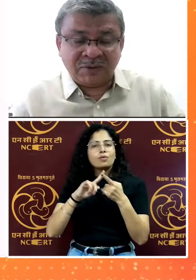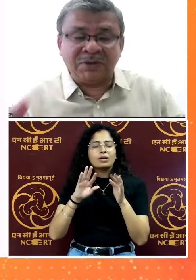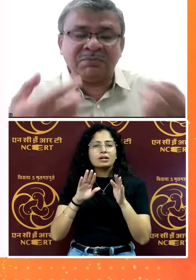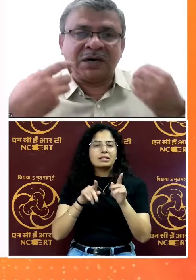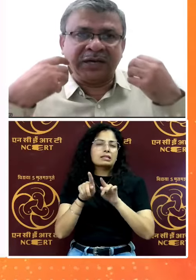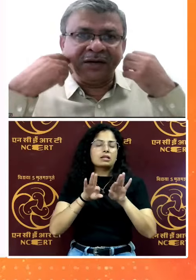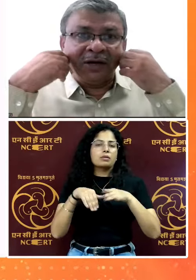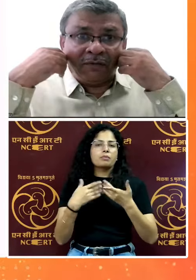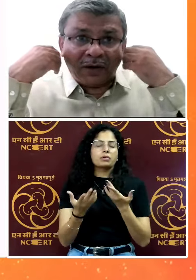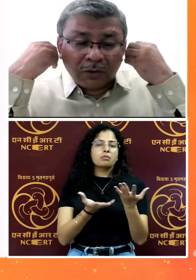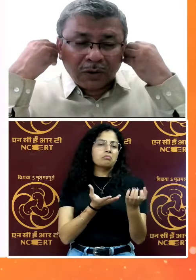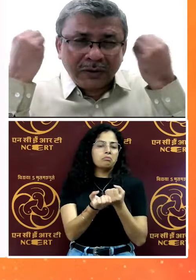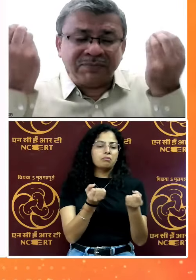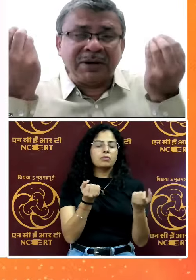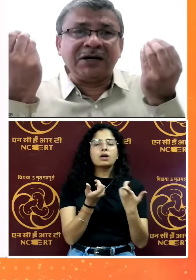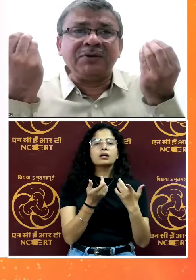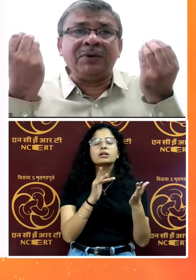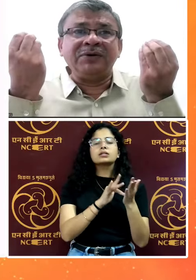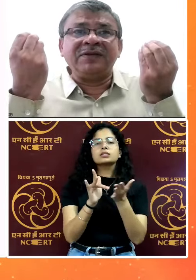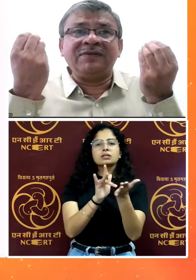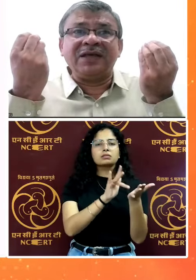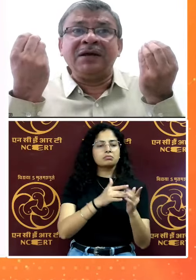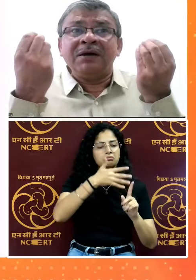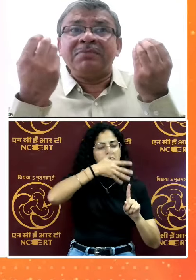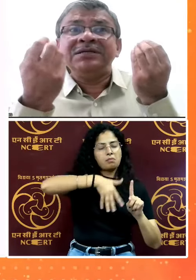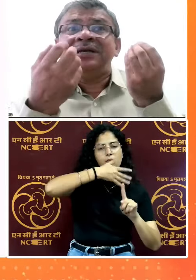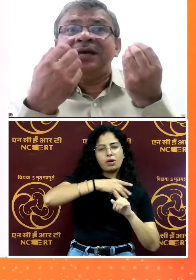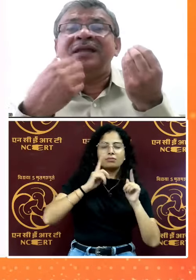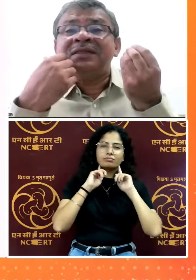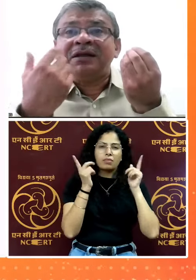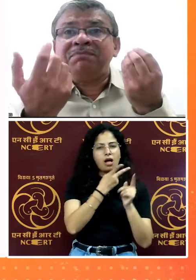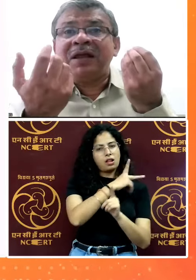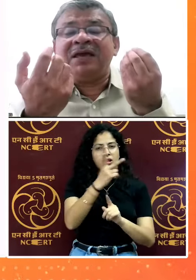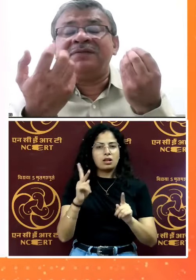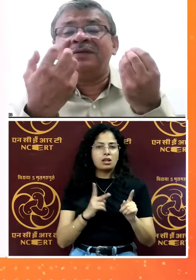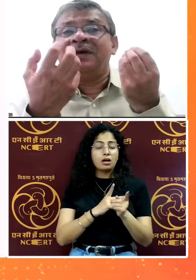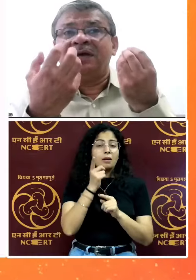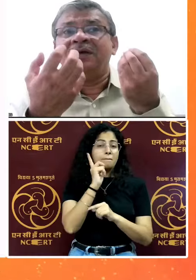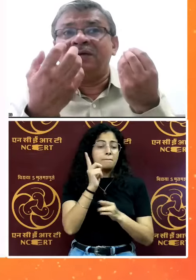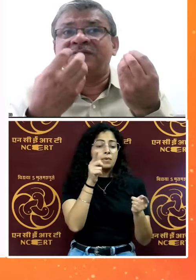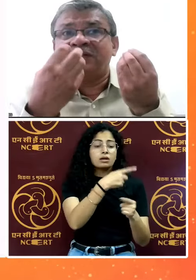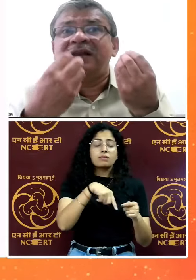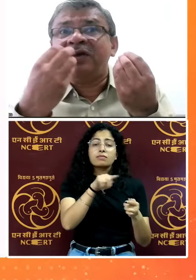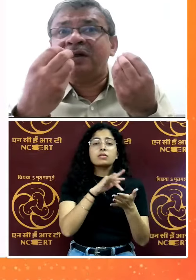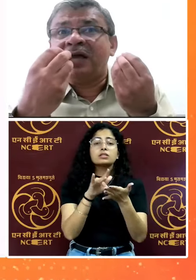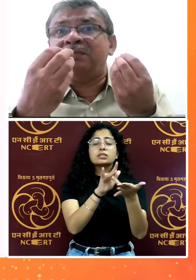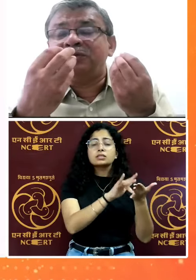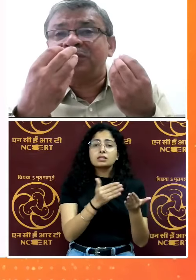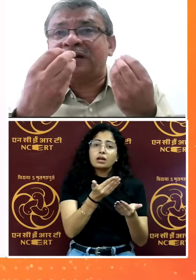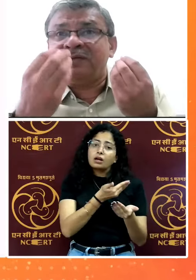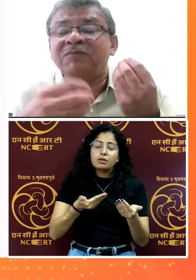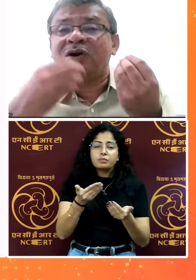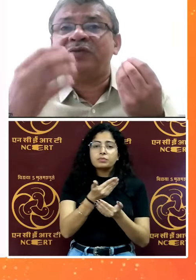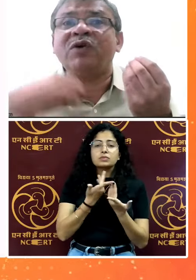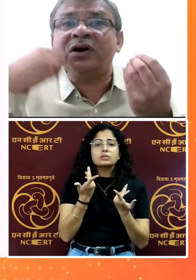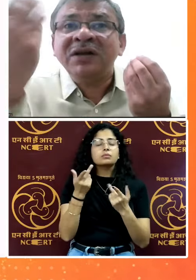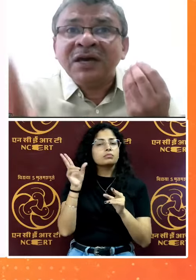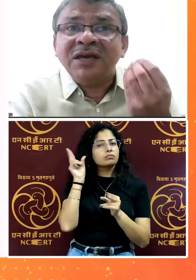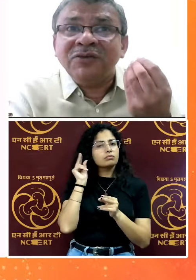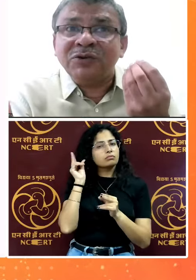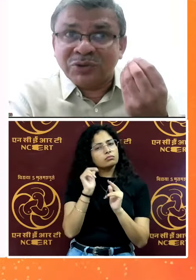a vegetable market, where a lot of background noise is there. But in that place, still we are able to convey what